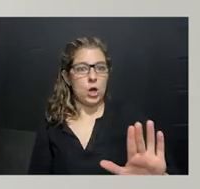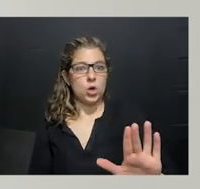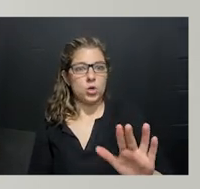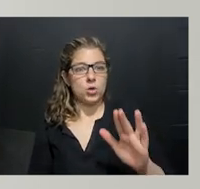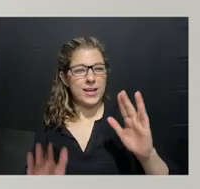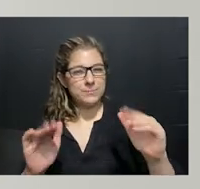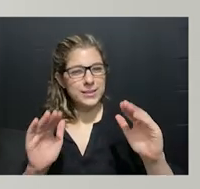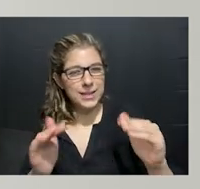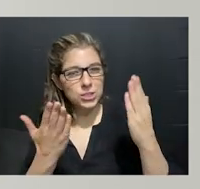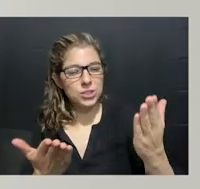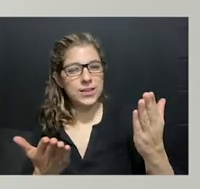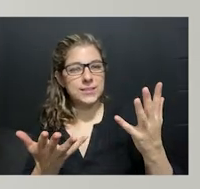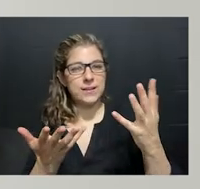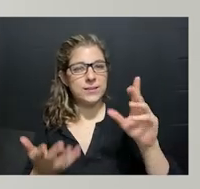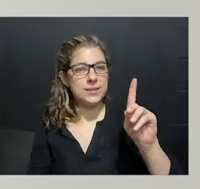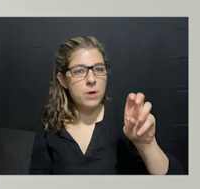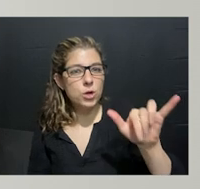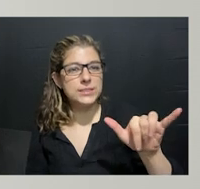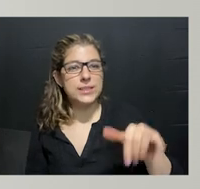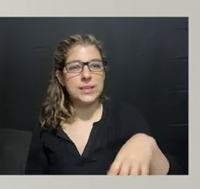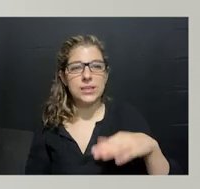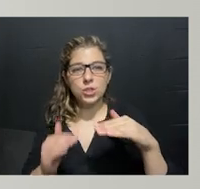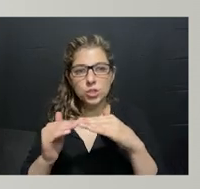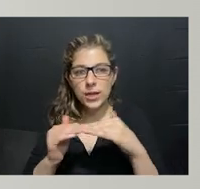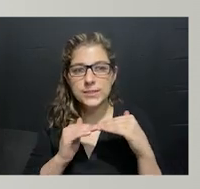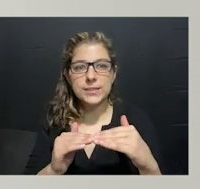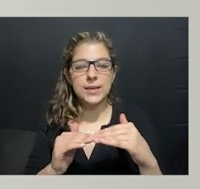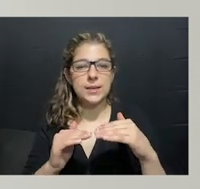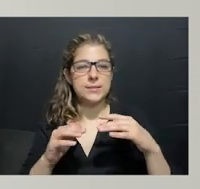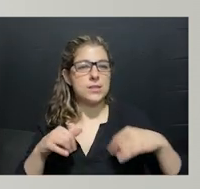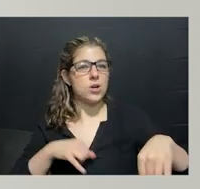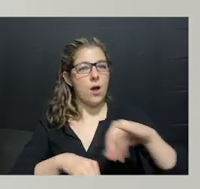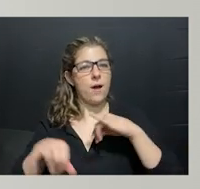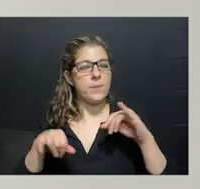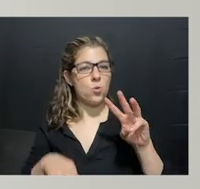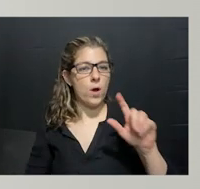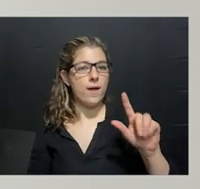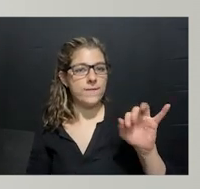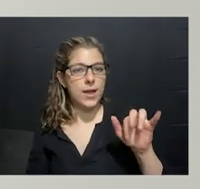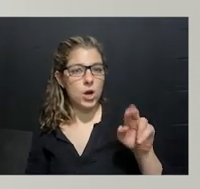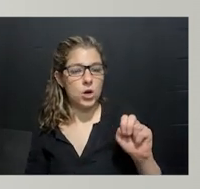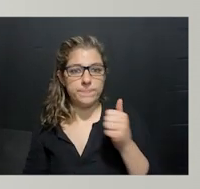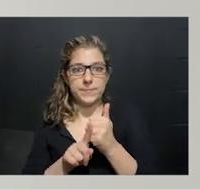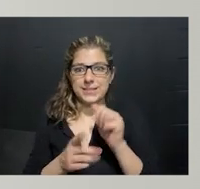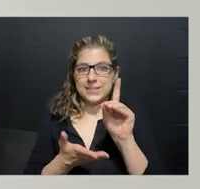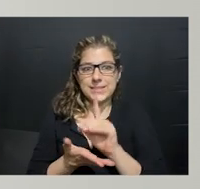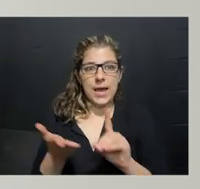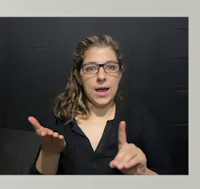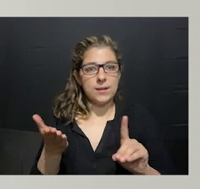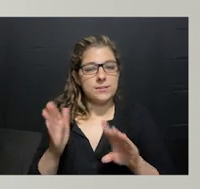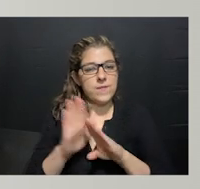their expectations of democracy and justice and the common welfare, and who designed and developed